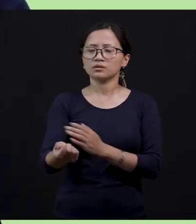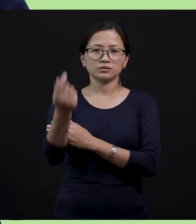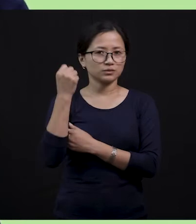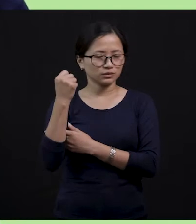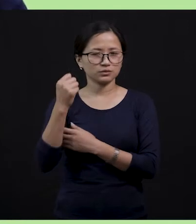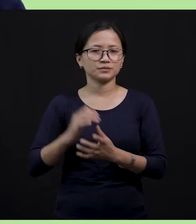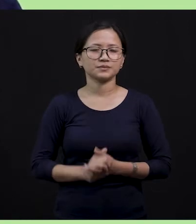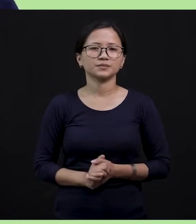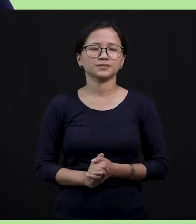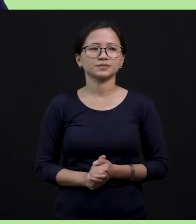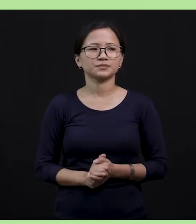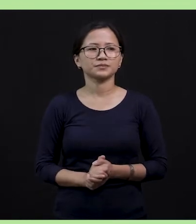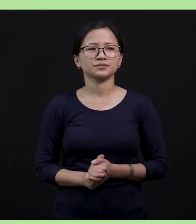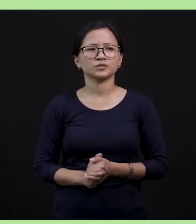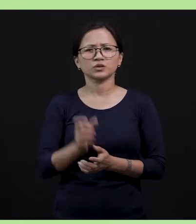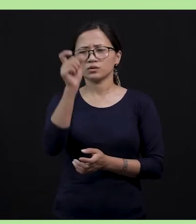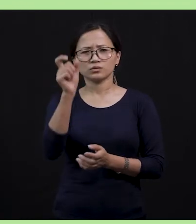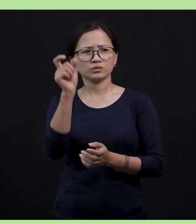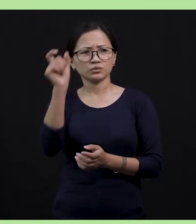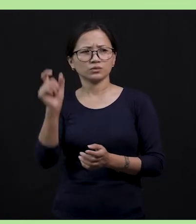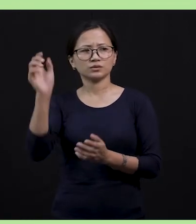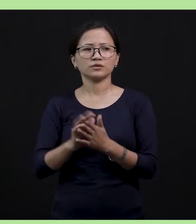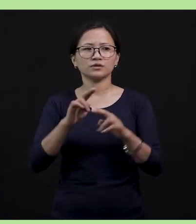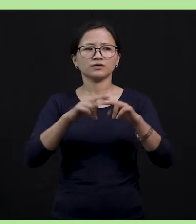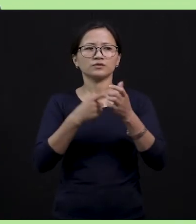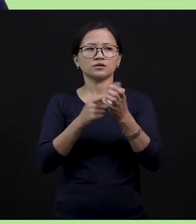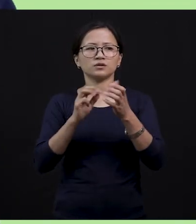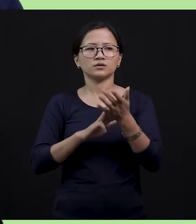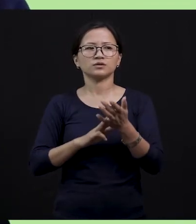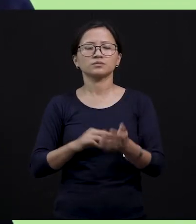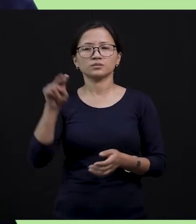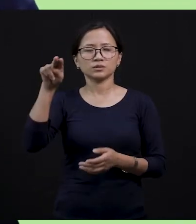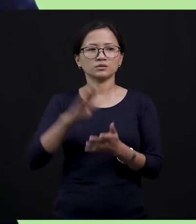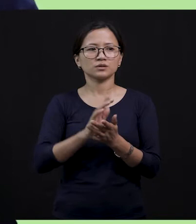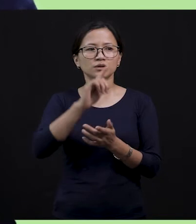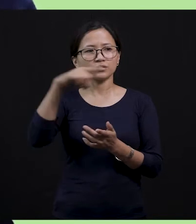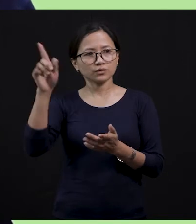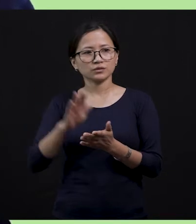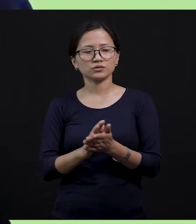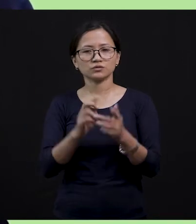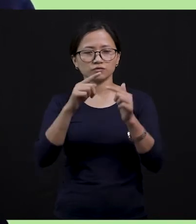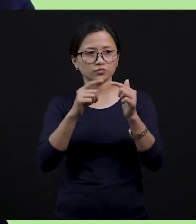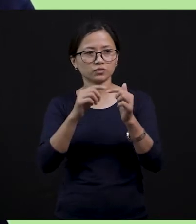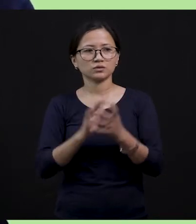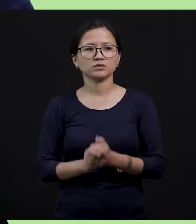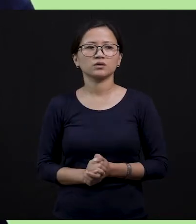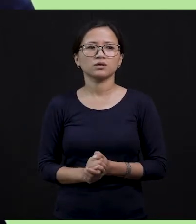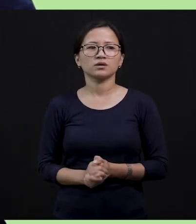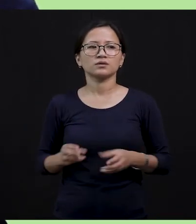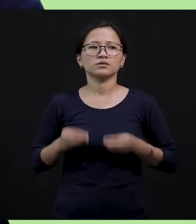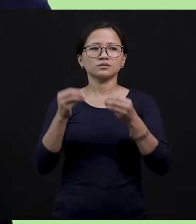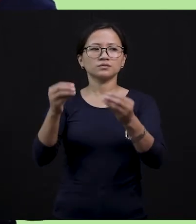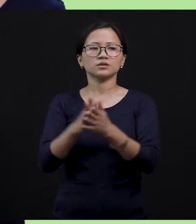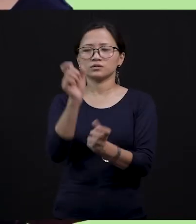next for us. So the word franchise means right to vote. That has to be given by the government of